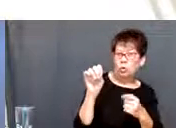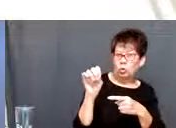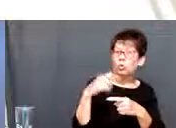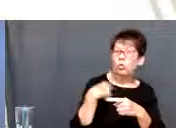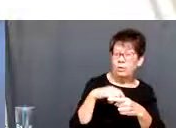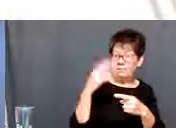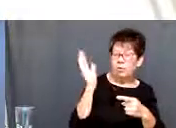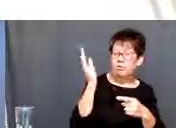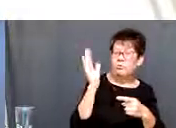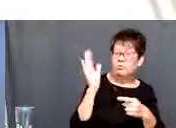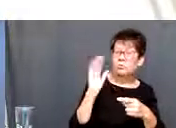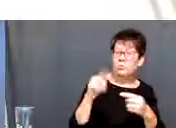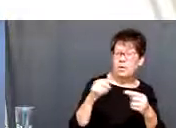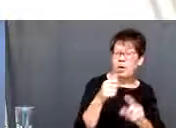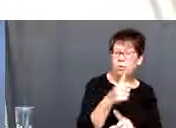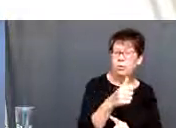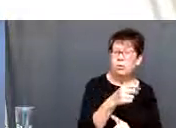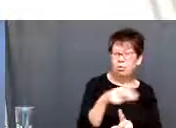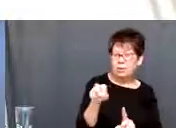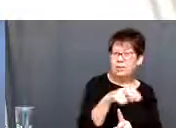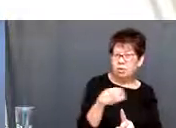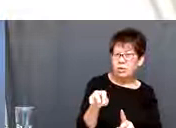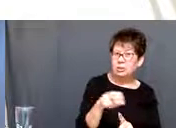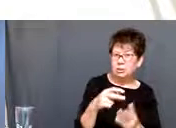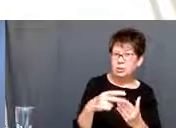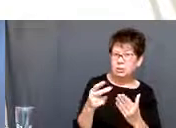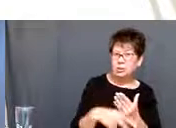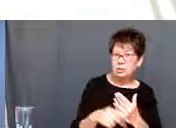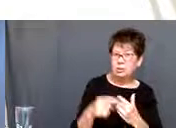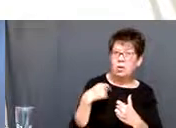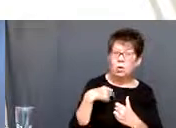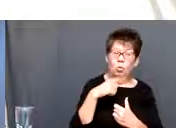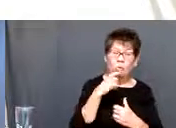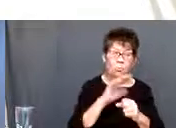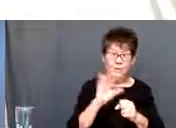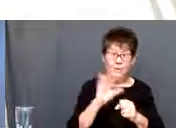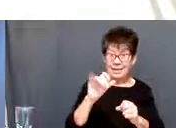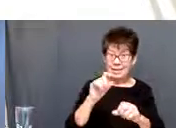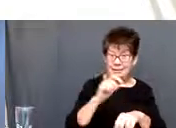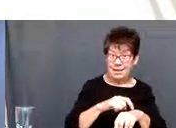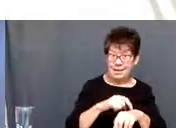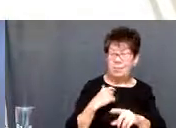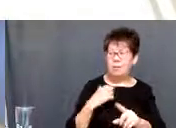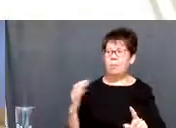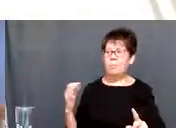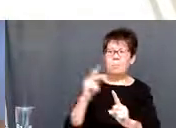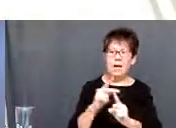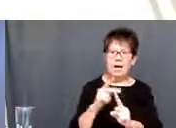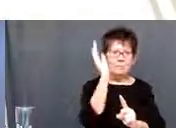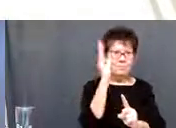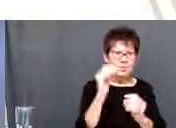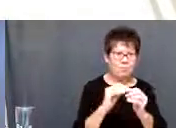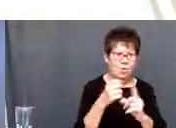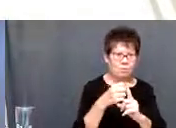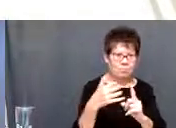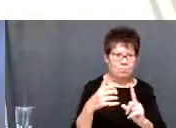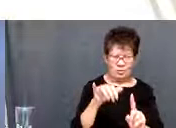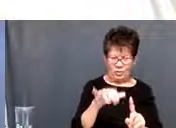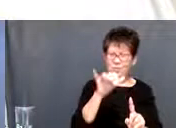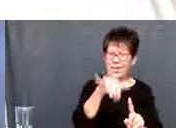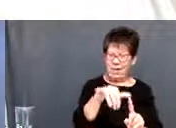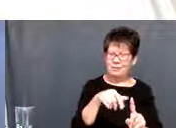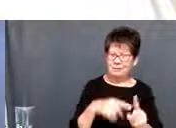we promised, as we developed more information about how this process was going to go, that we would come back and give you another presentation. So this presentation will